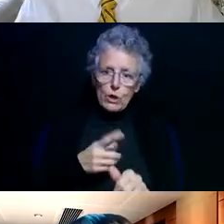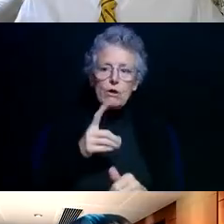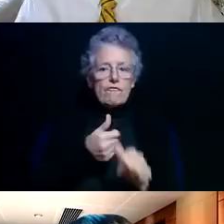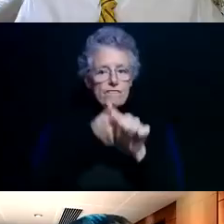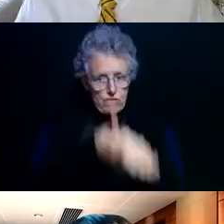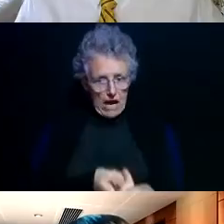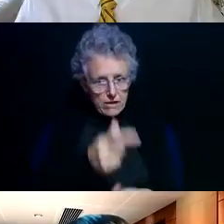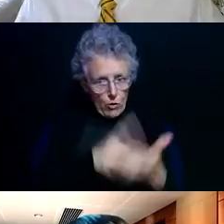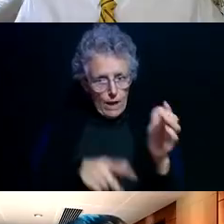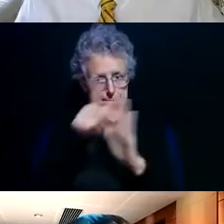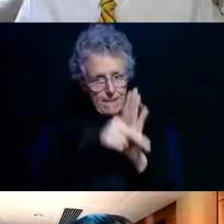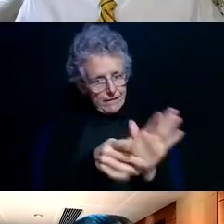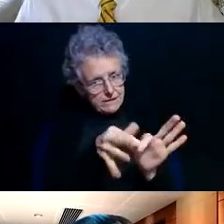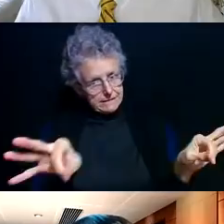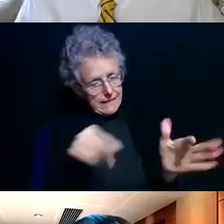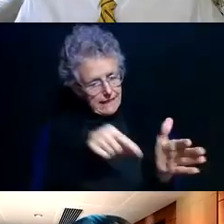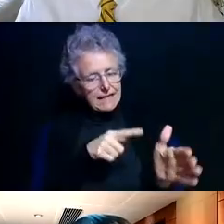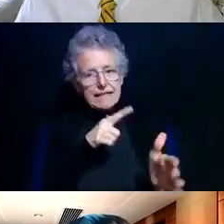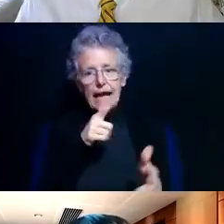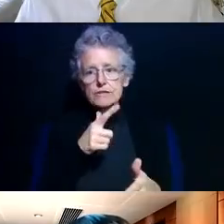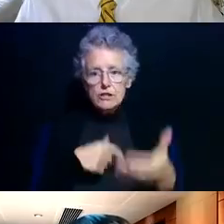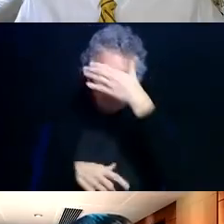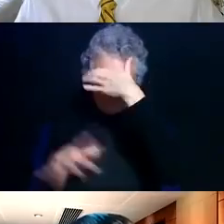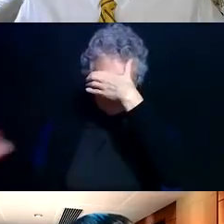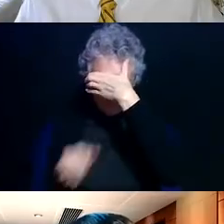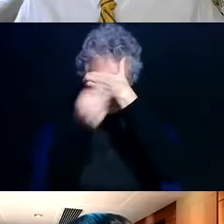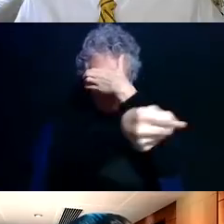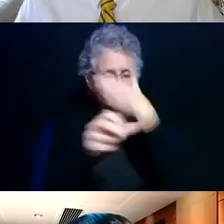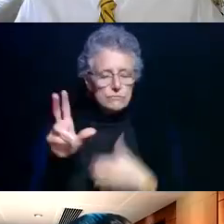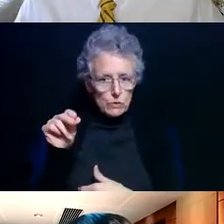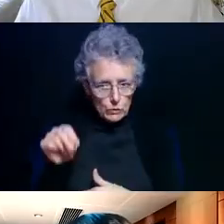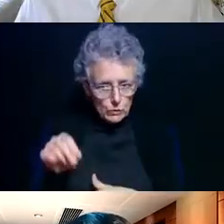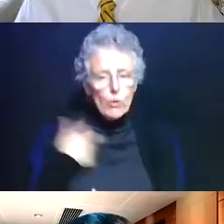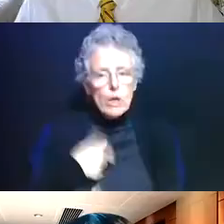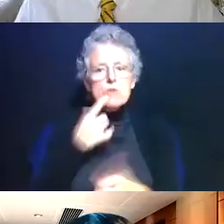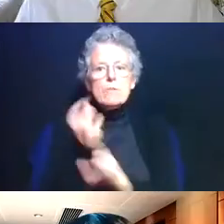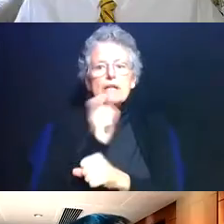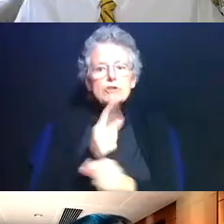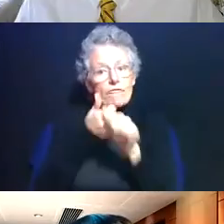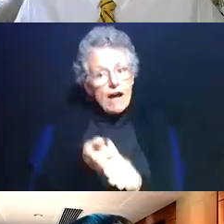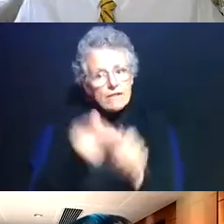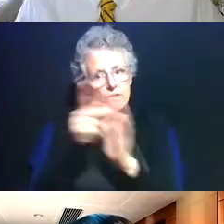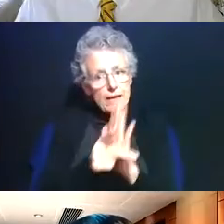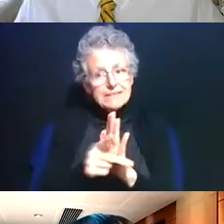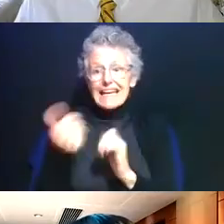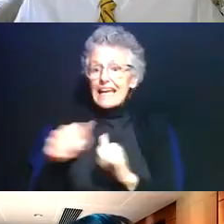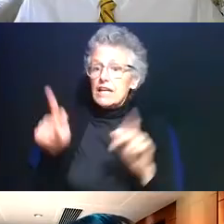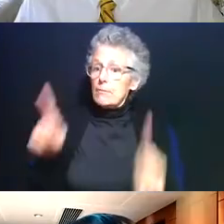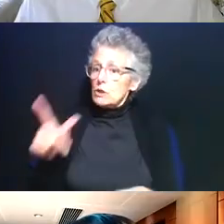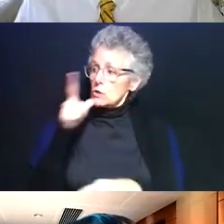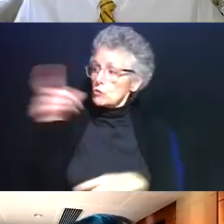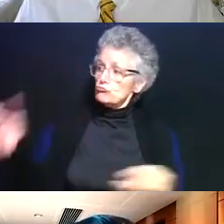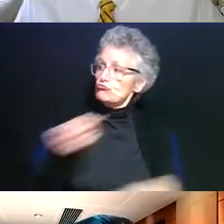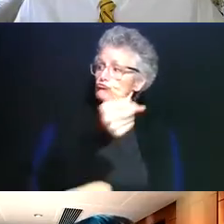We just wouldn't reassign someone. We also want to make sure any person who gets reassigned or get into a new